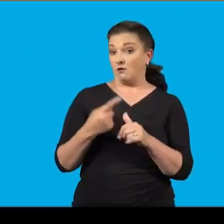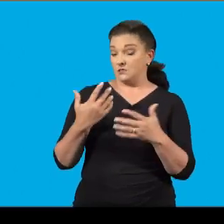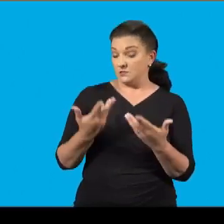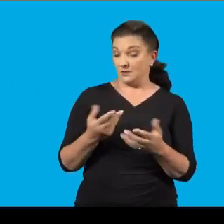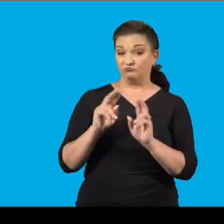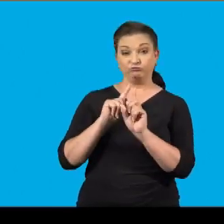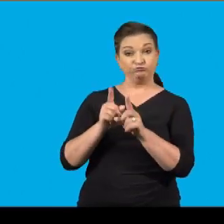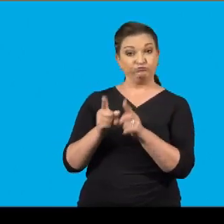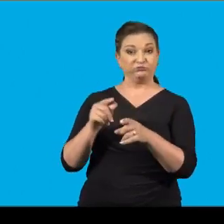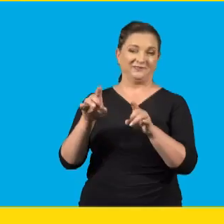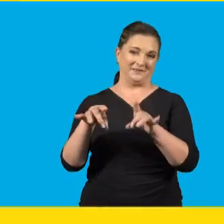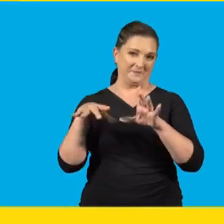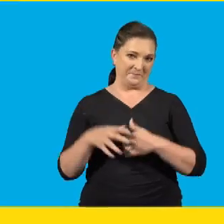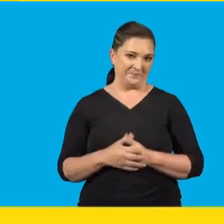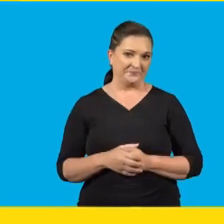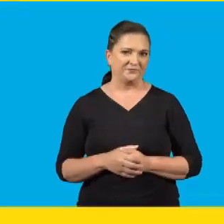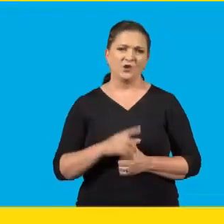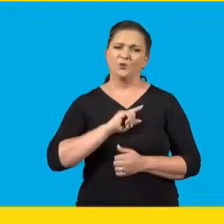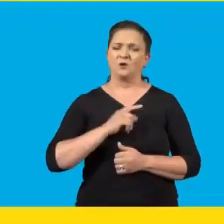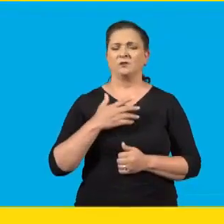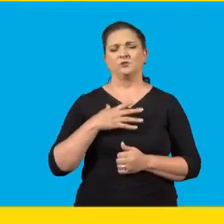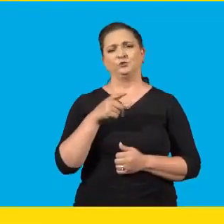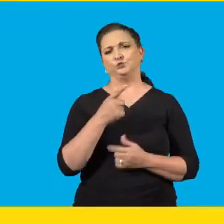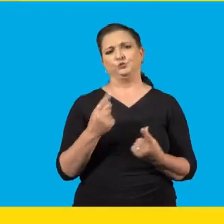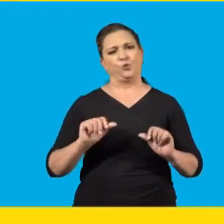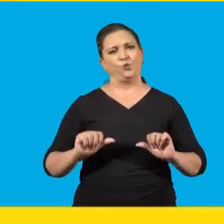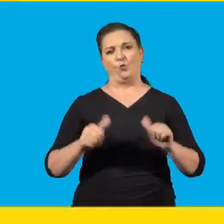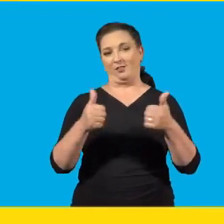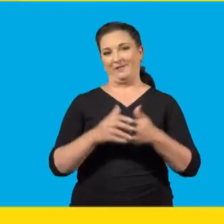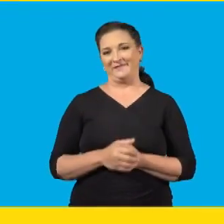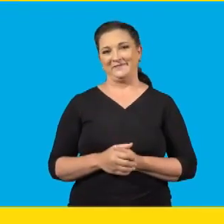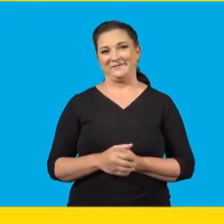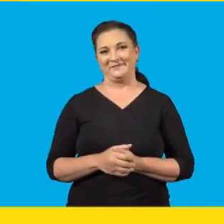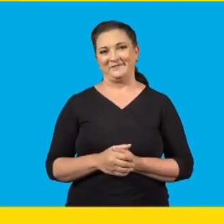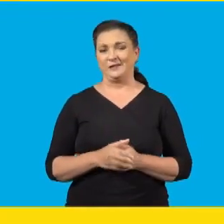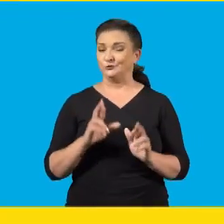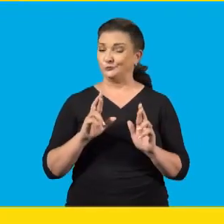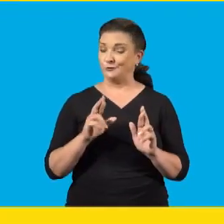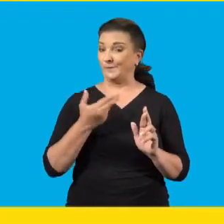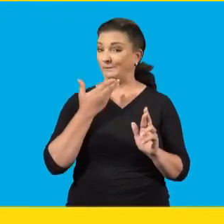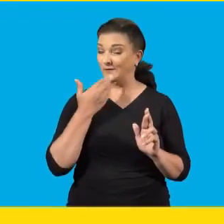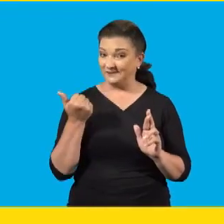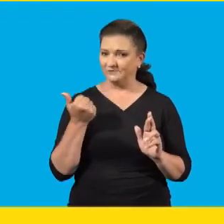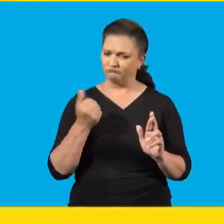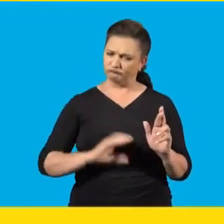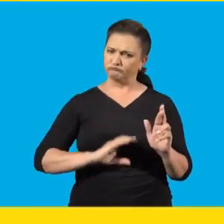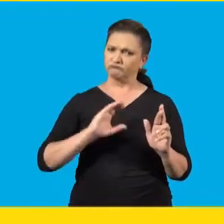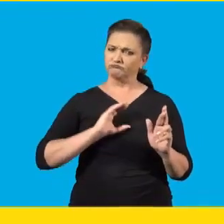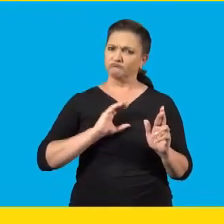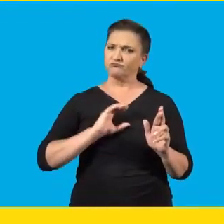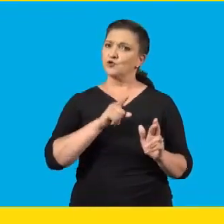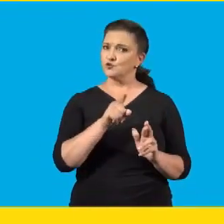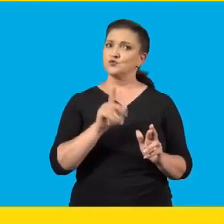answer questions in an exam situations so that you do very, very well. I wish you all the best, and